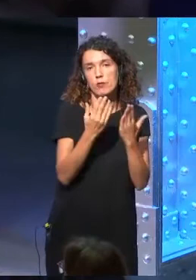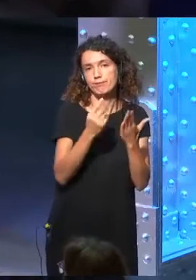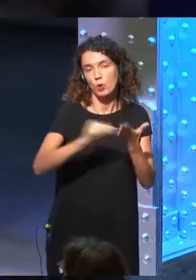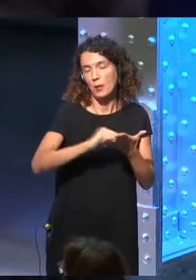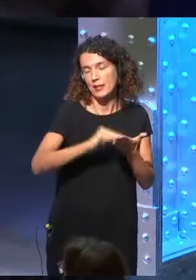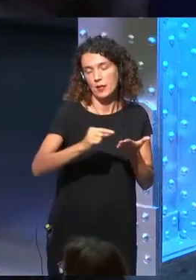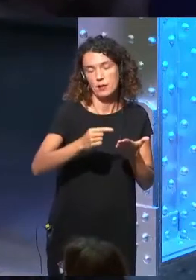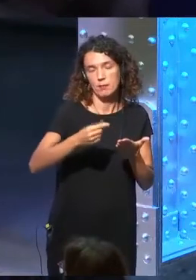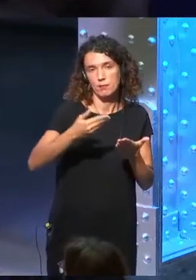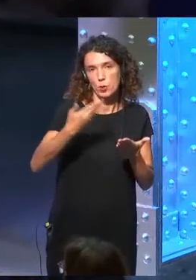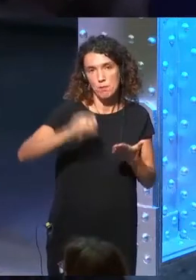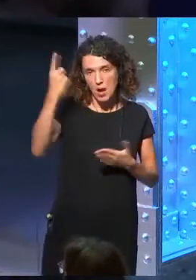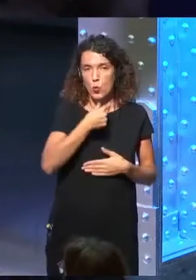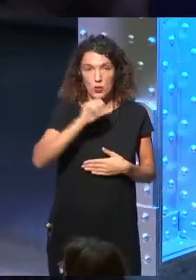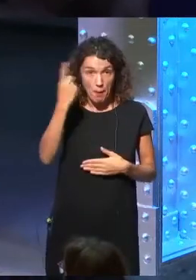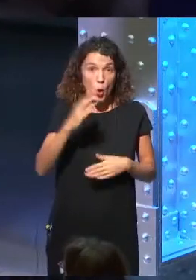this.